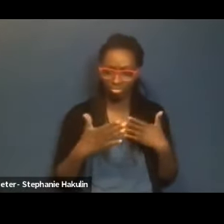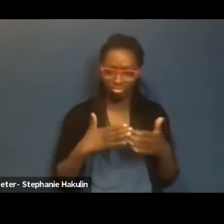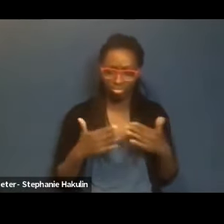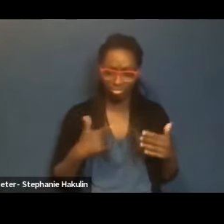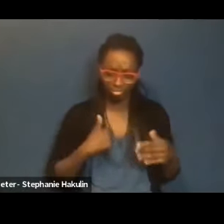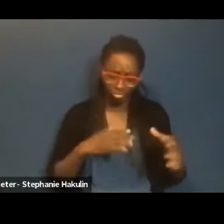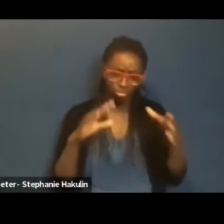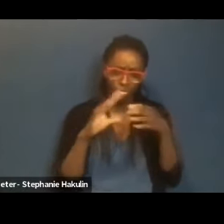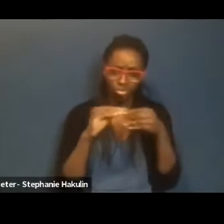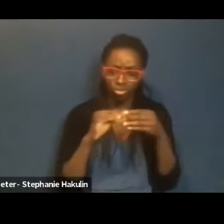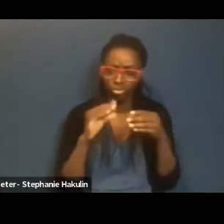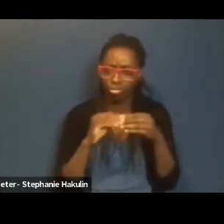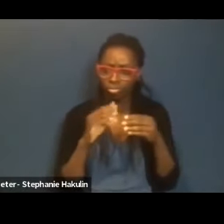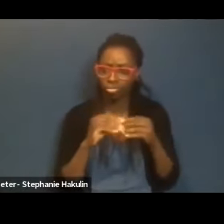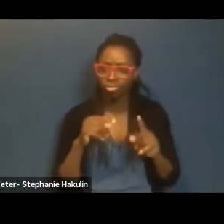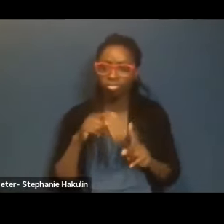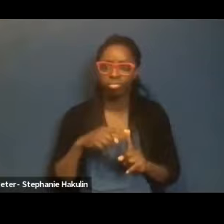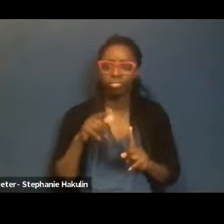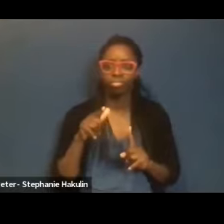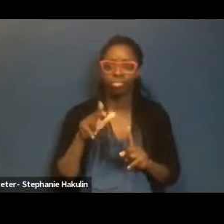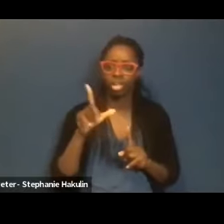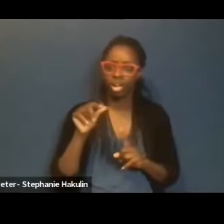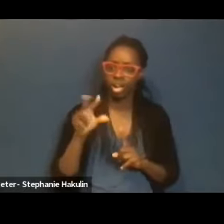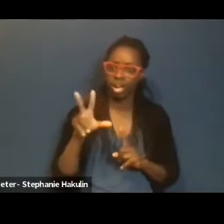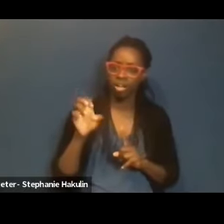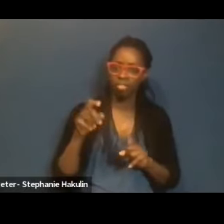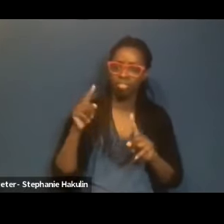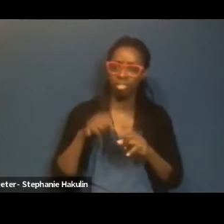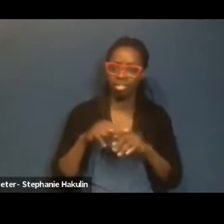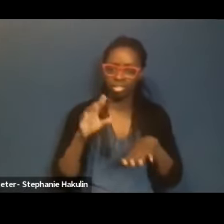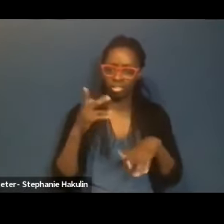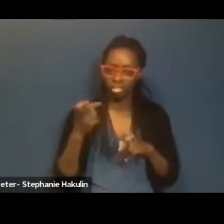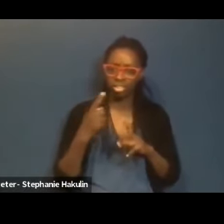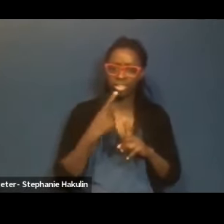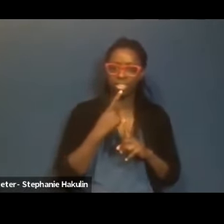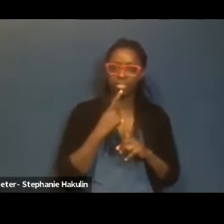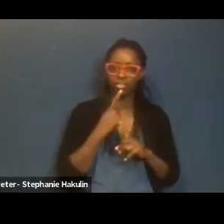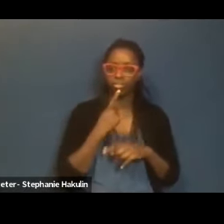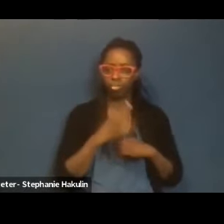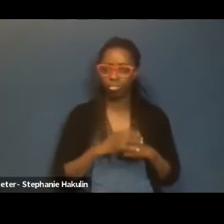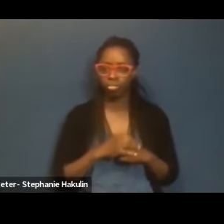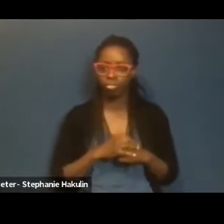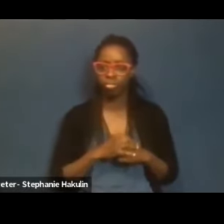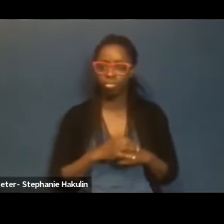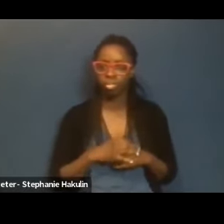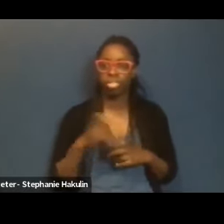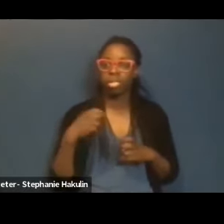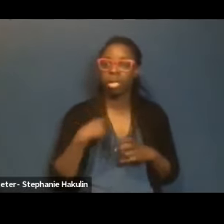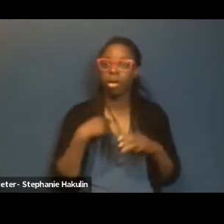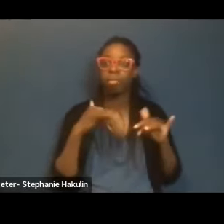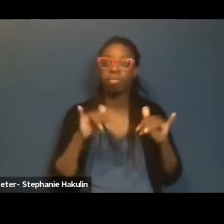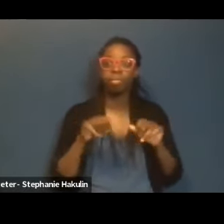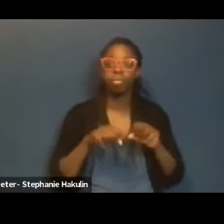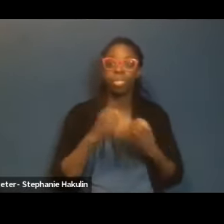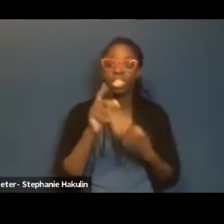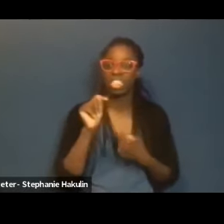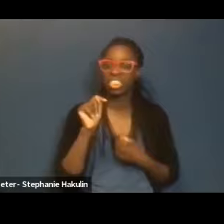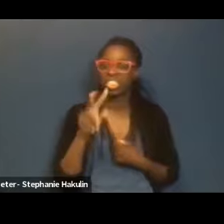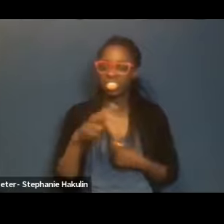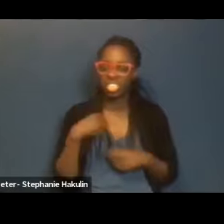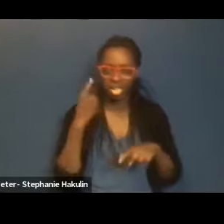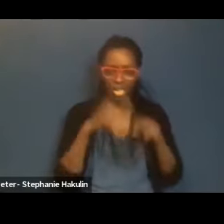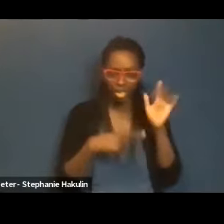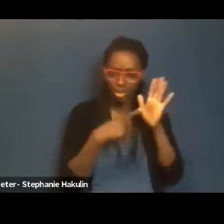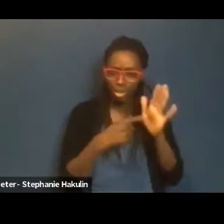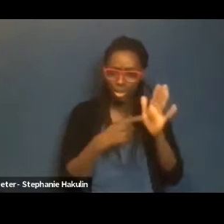tips of our tongues. Many of us are like broken televisions, unable to broadcast a picture We communicate by fists,